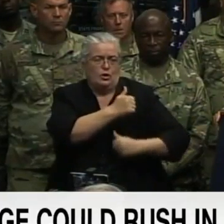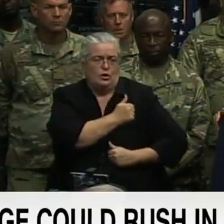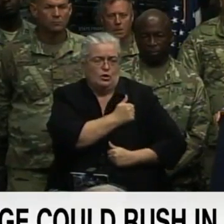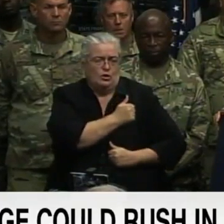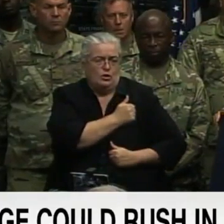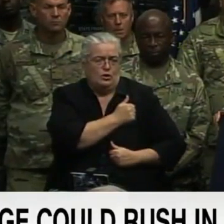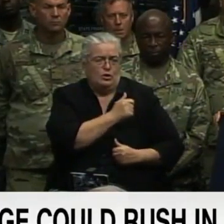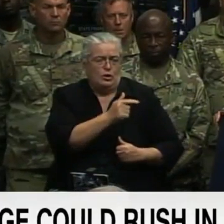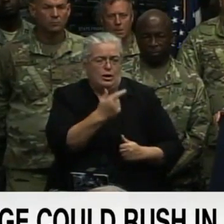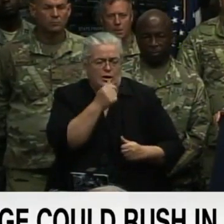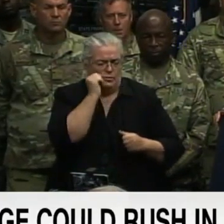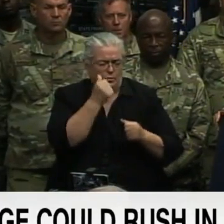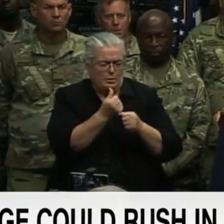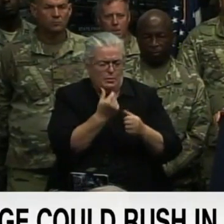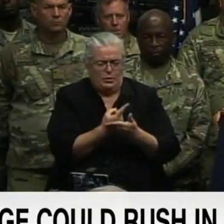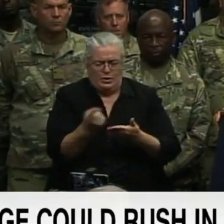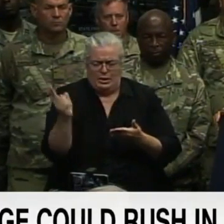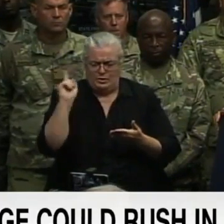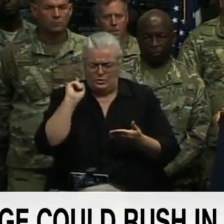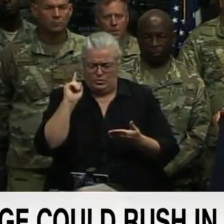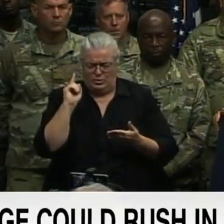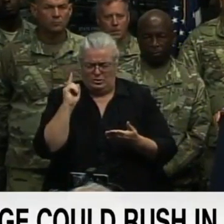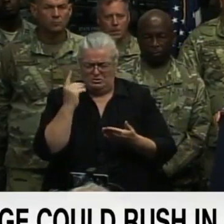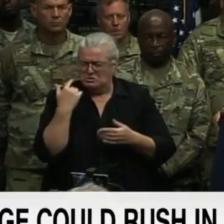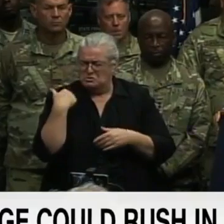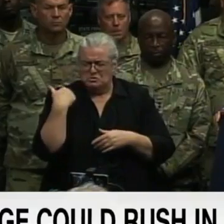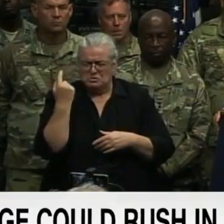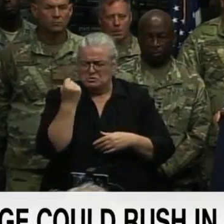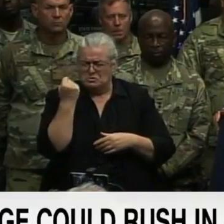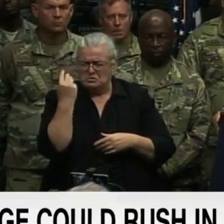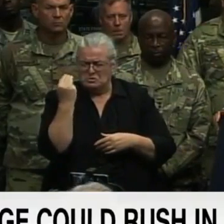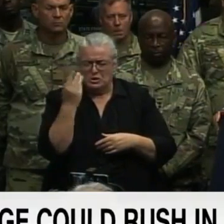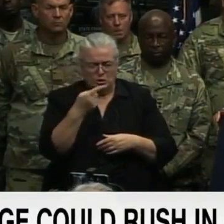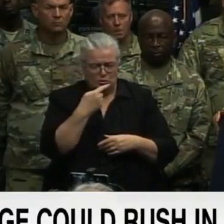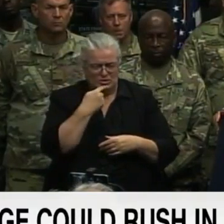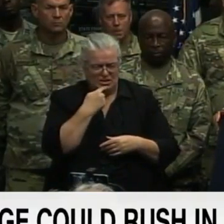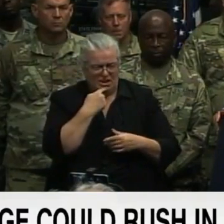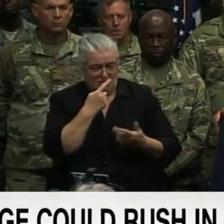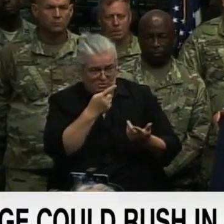week you said you had access to as many as 30,000.